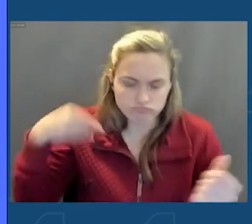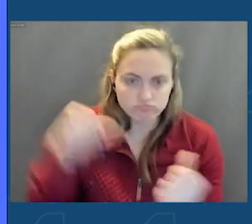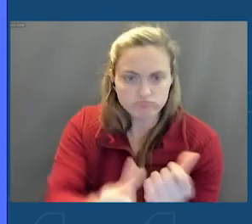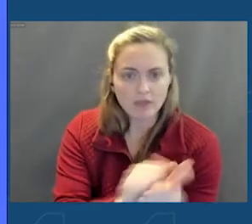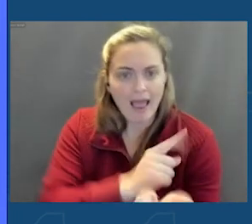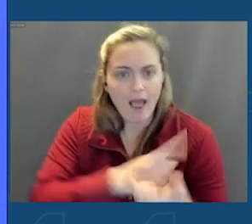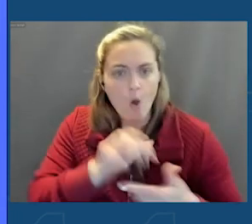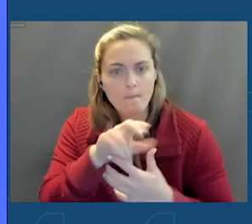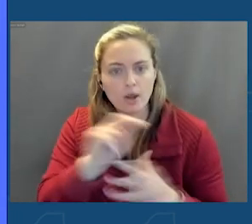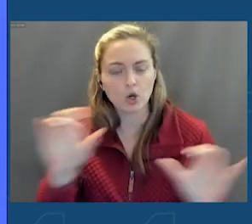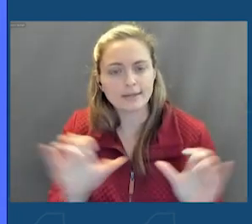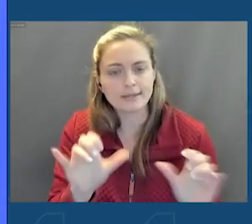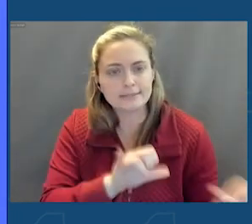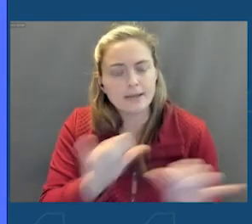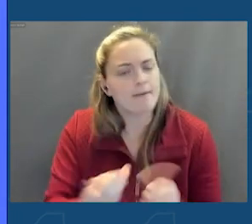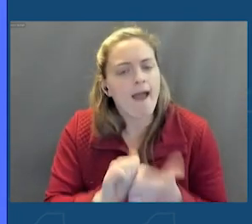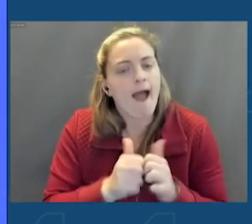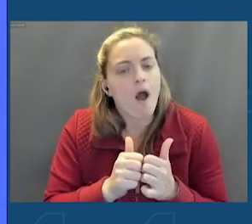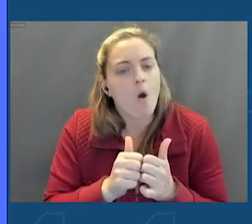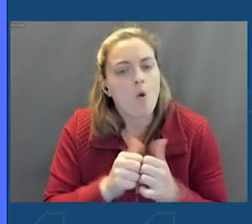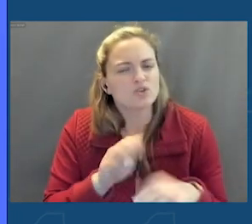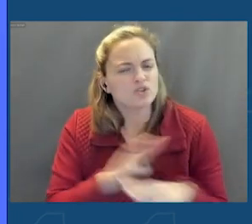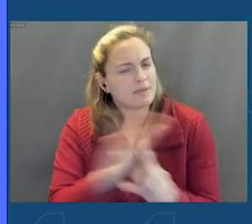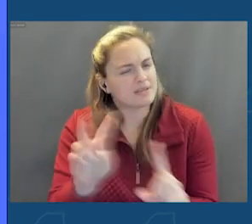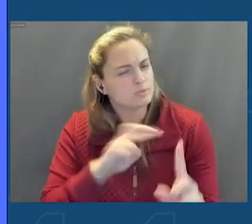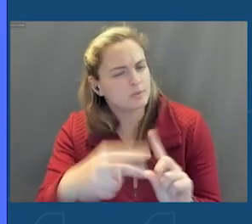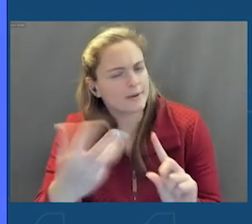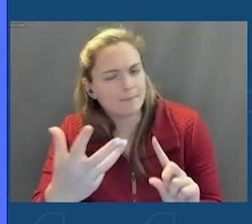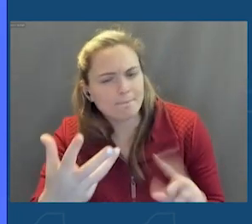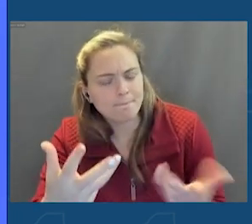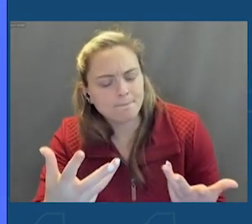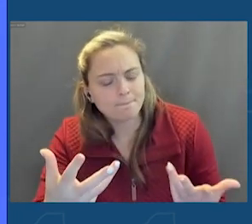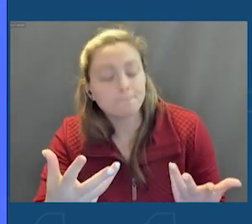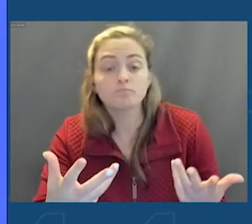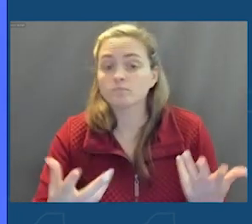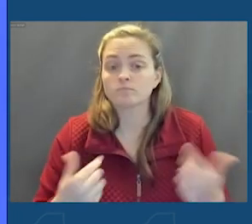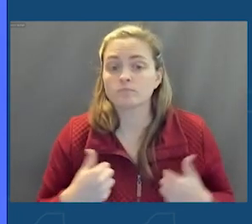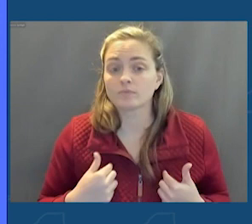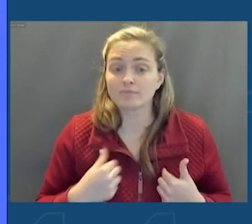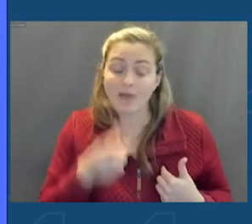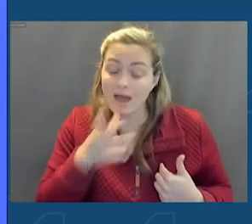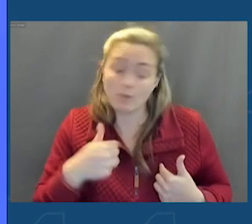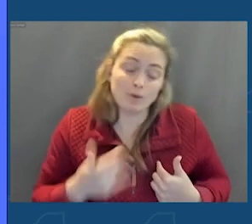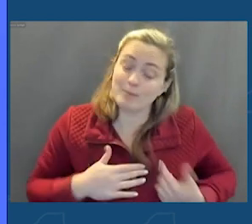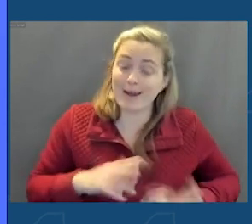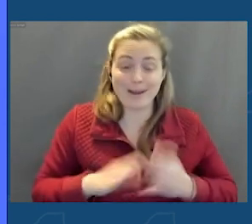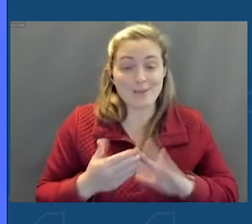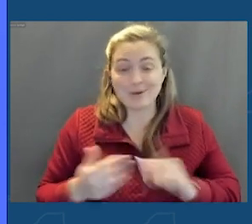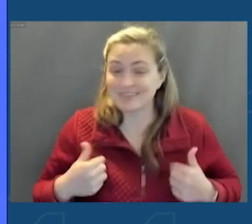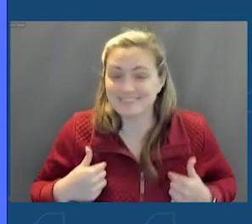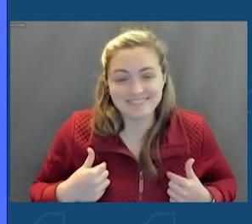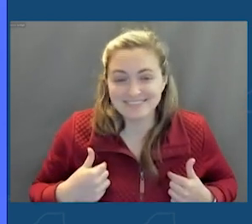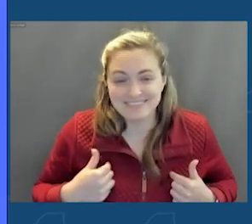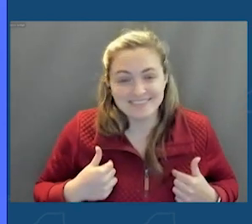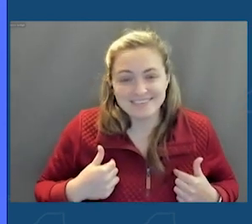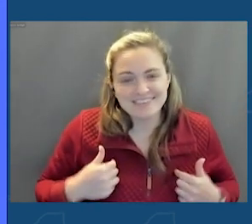did. What's the business end of this, Governor? Like you said at the outset, I would not want to be one of my neighbors.